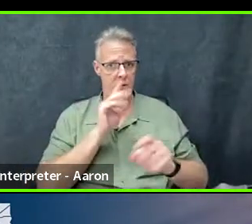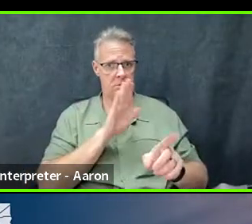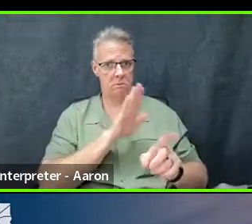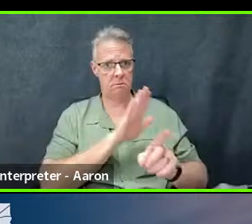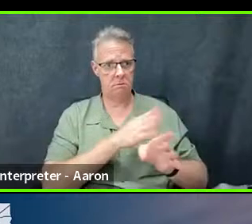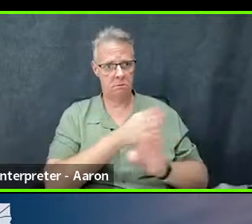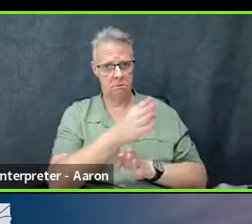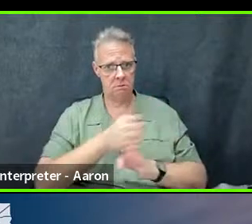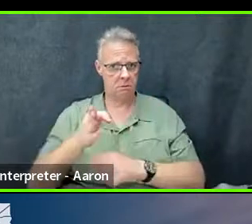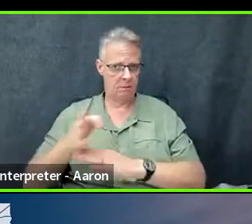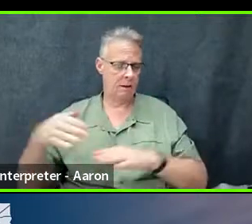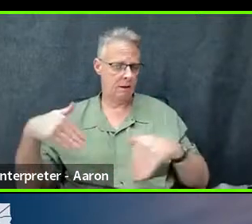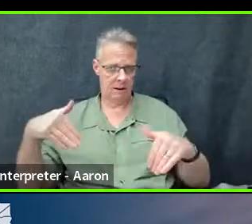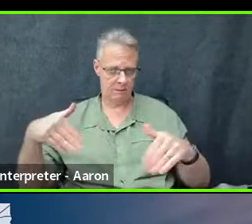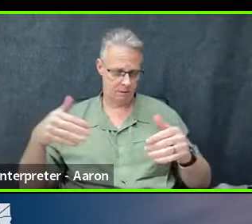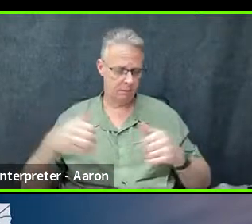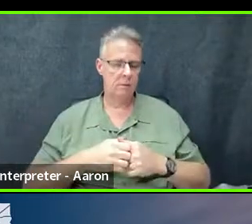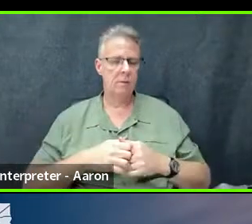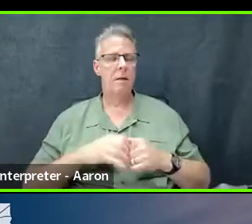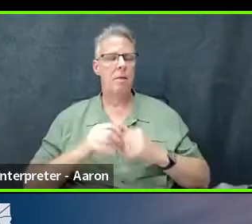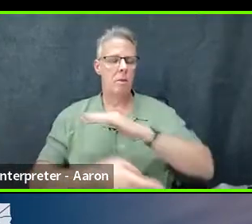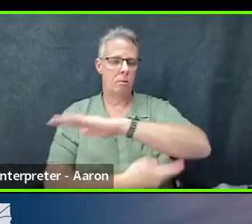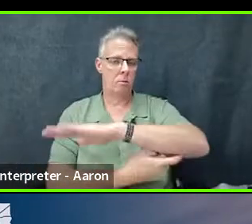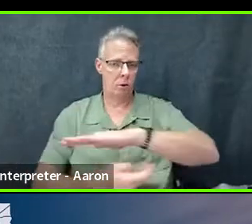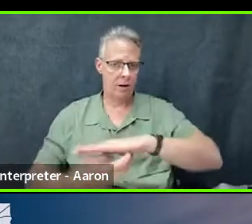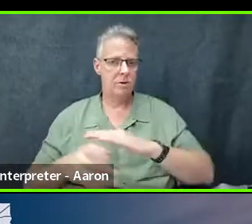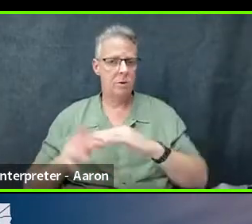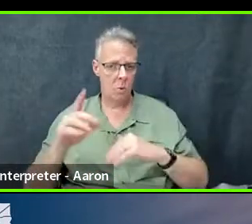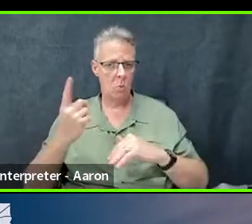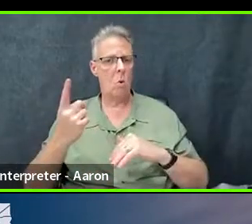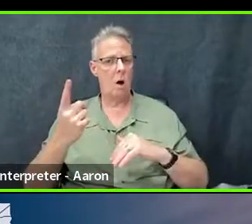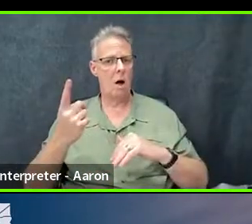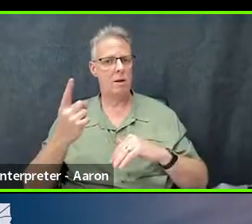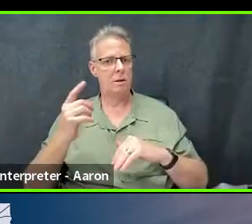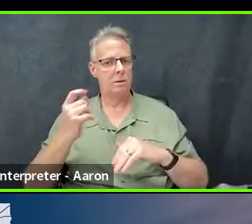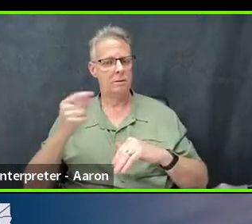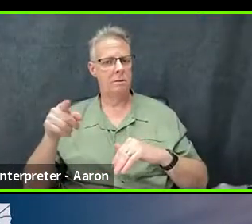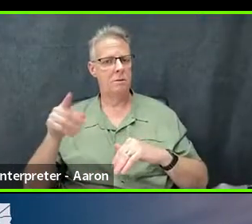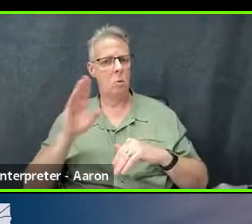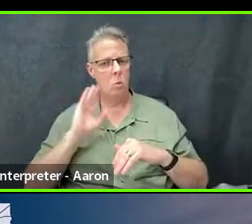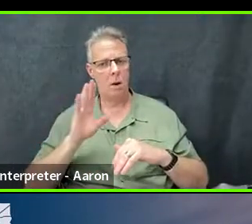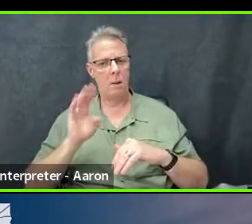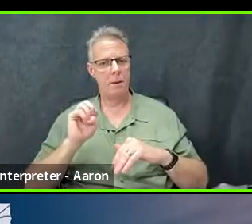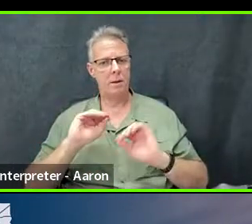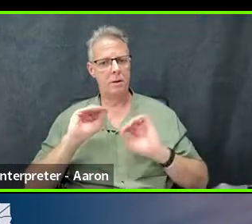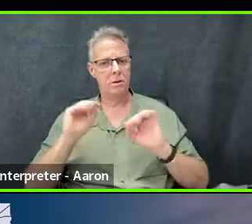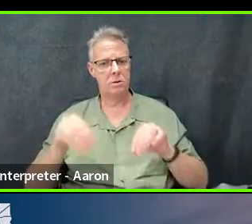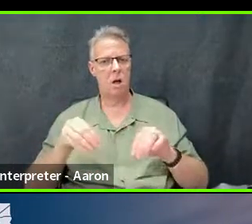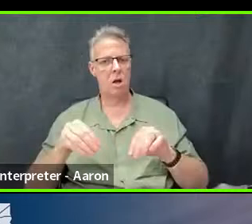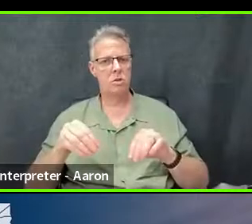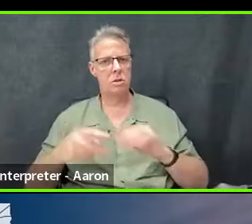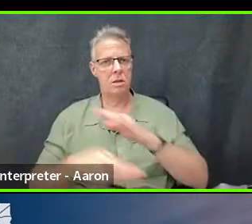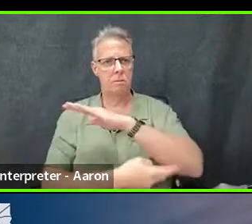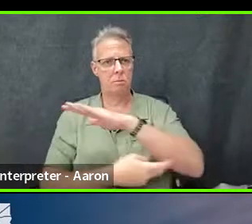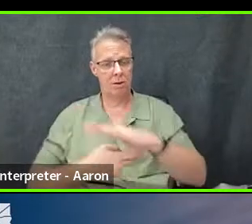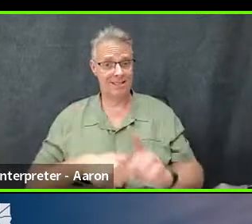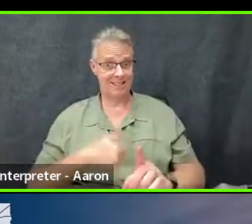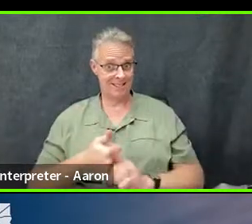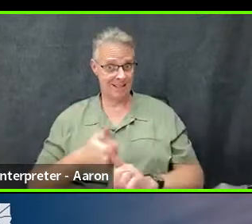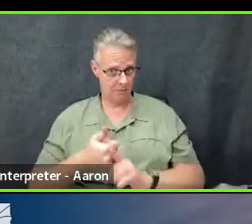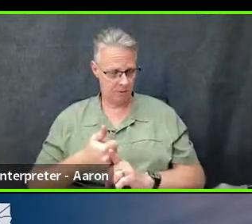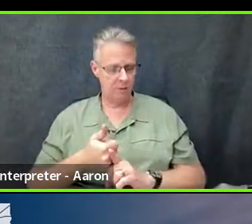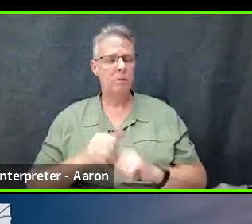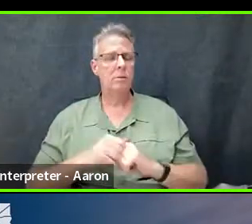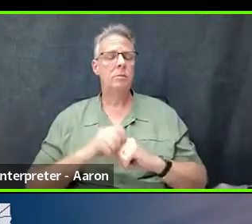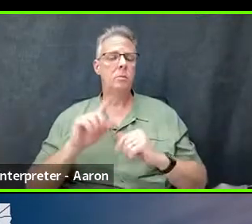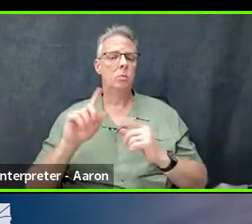However, the bridge is one that's understood to be installing the bridge itself. And